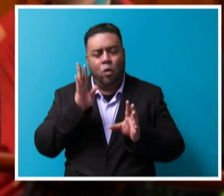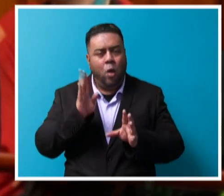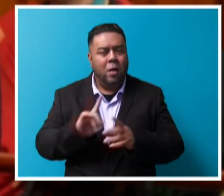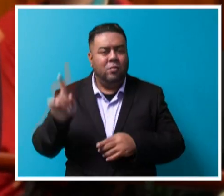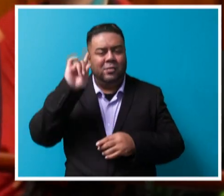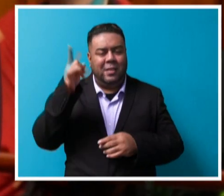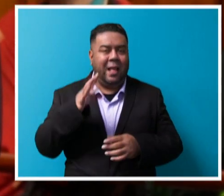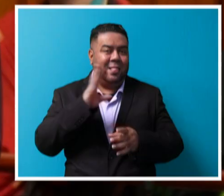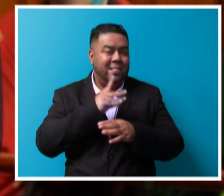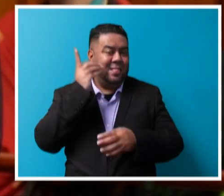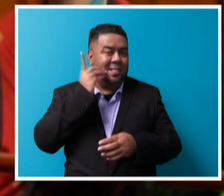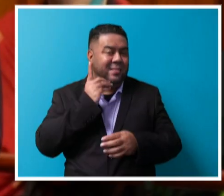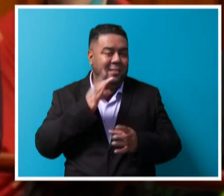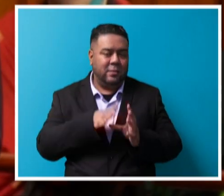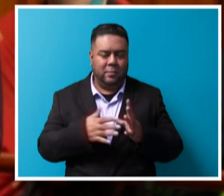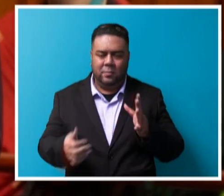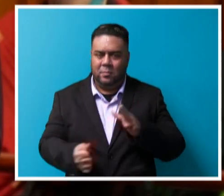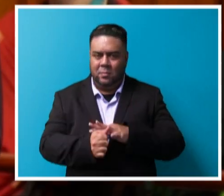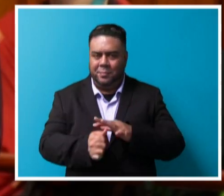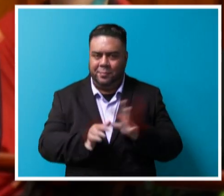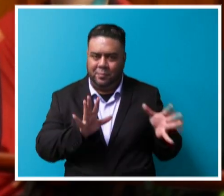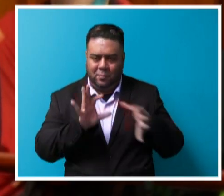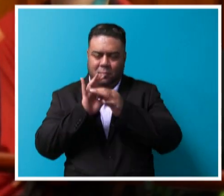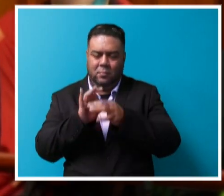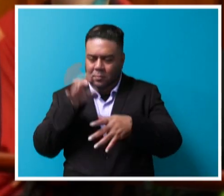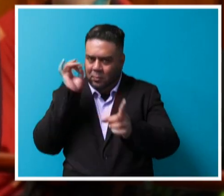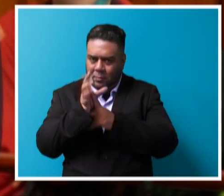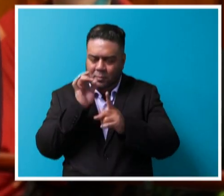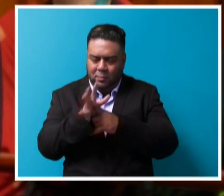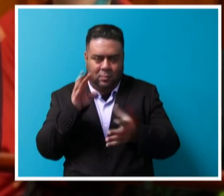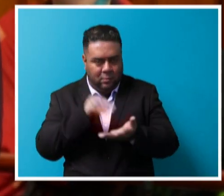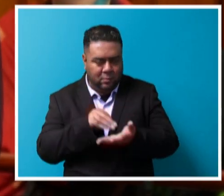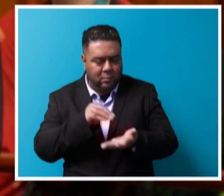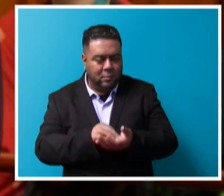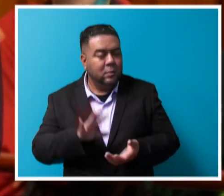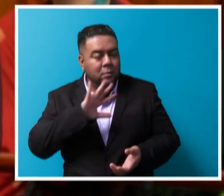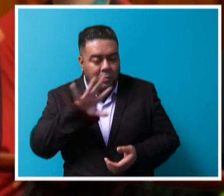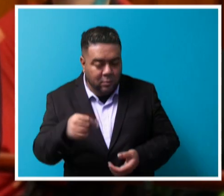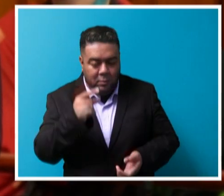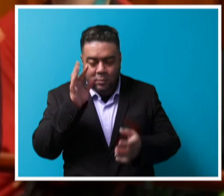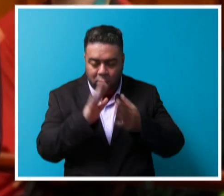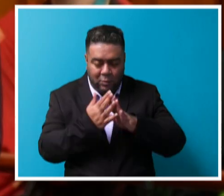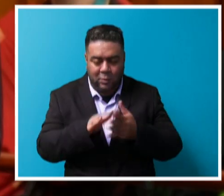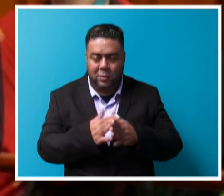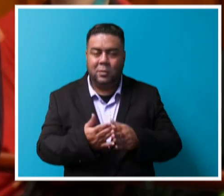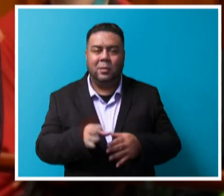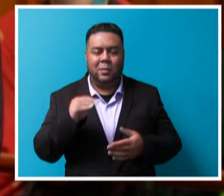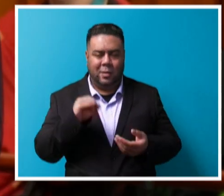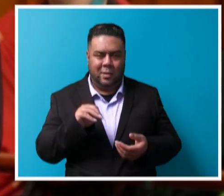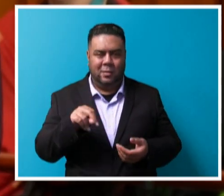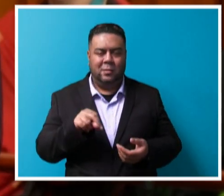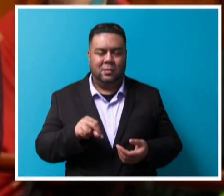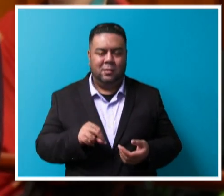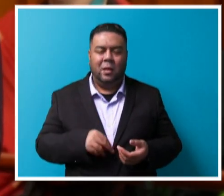connectivity. These are not luxuries, they are essential services that every community deserves. We are